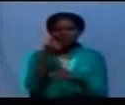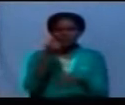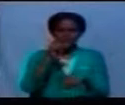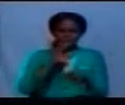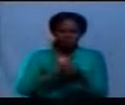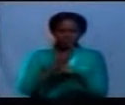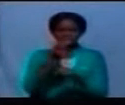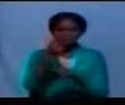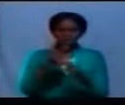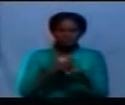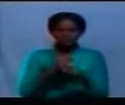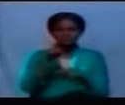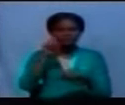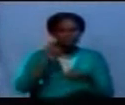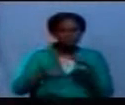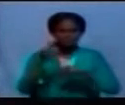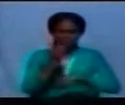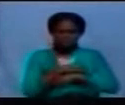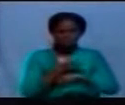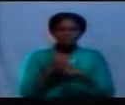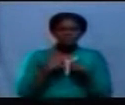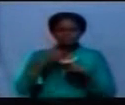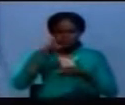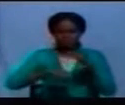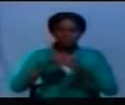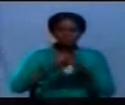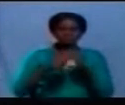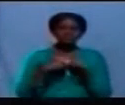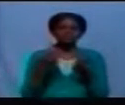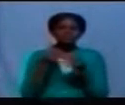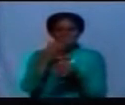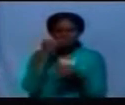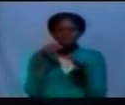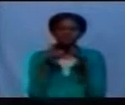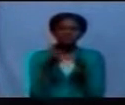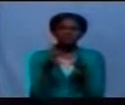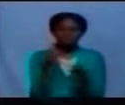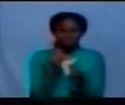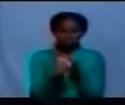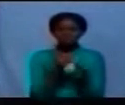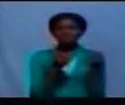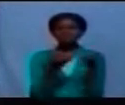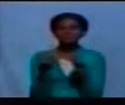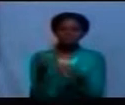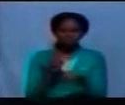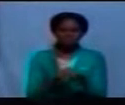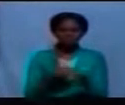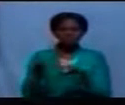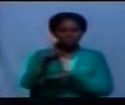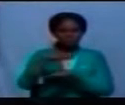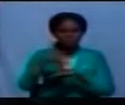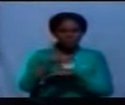you build up your investment, you cannot withdraw, there are no charges, and then you negotiate a better rate of return, which in most cases is above